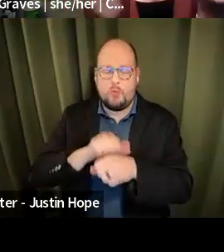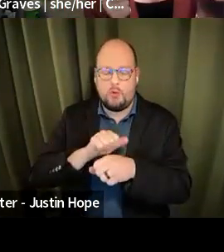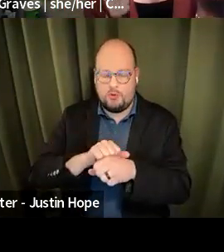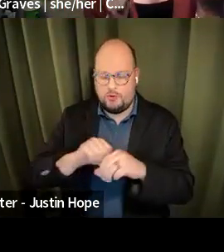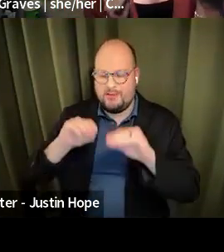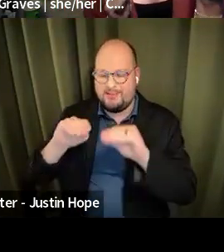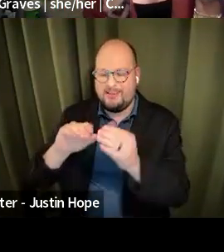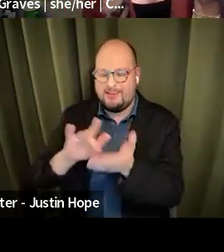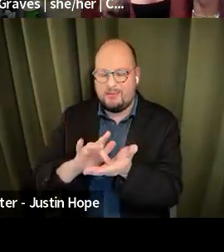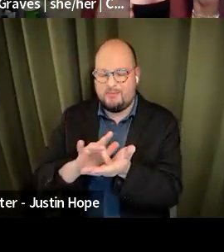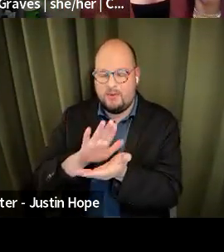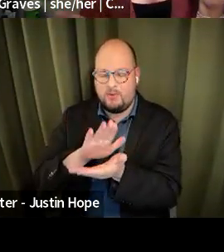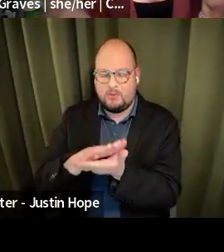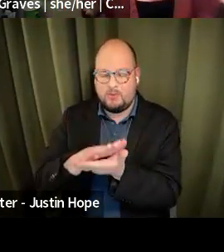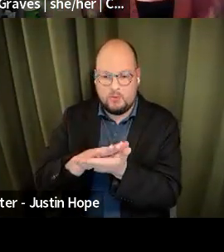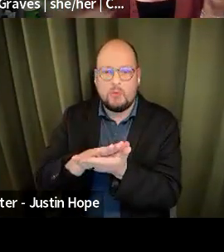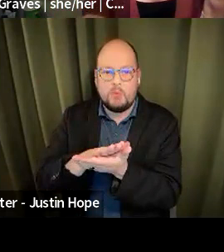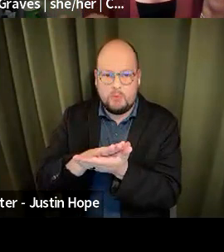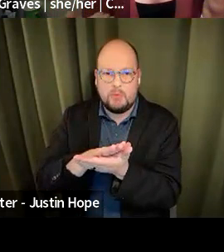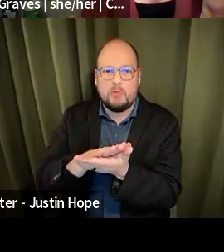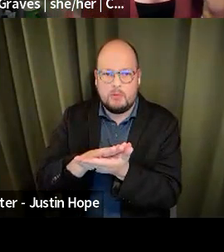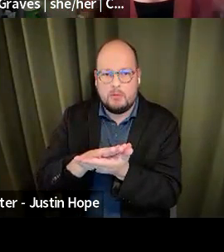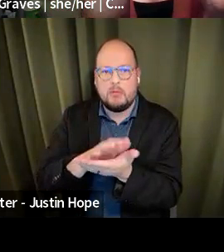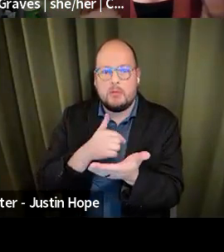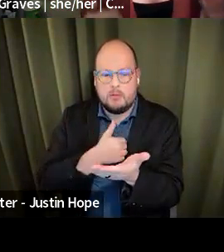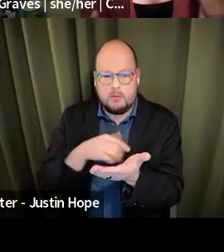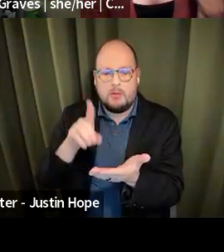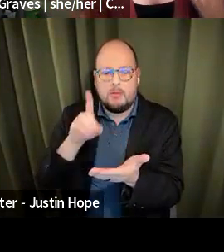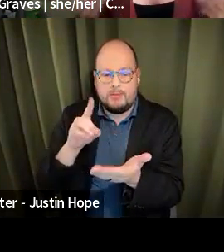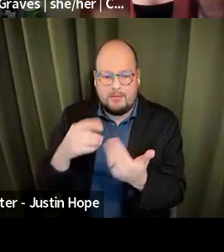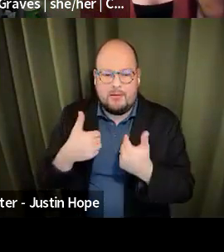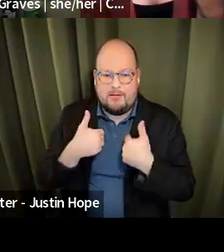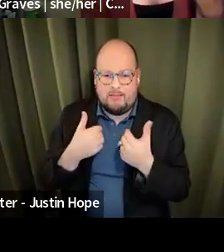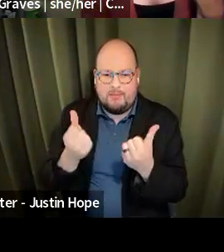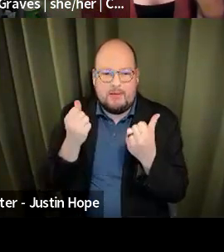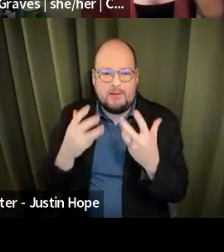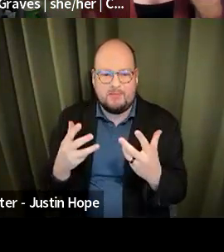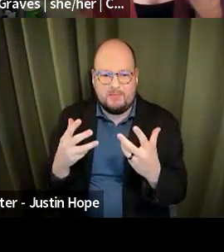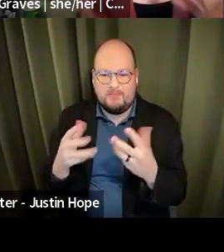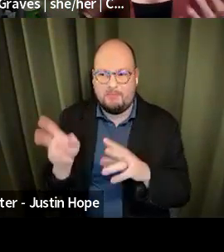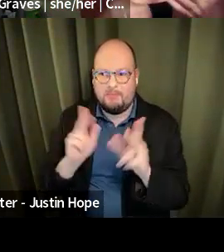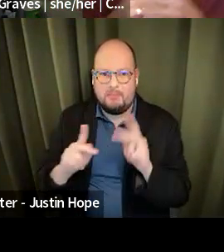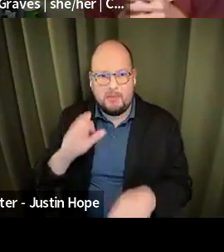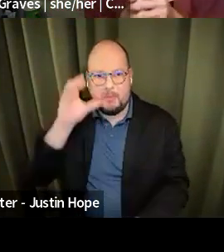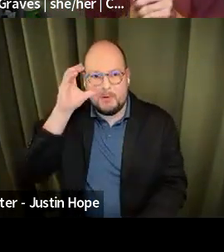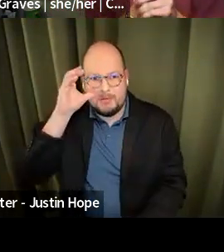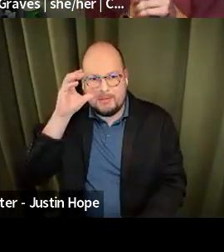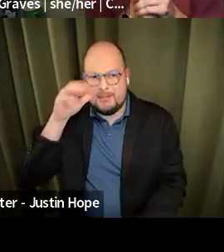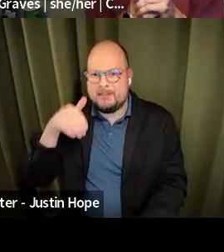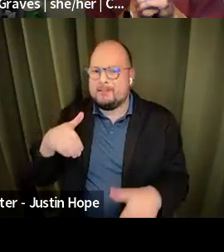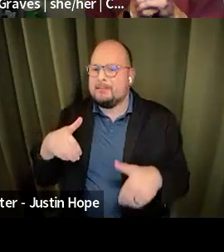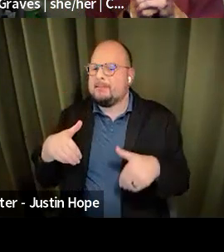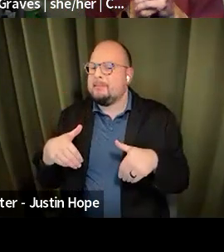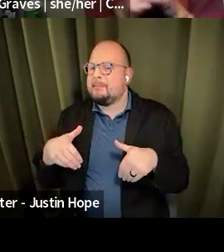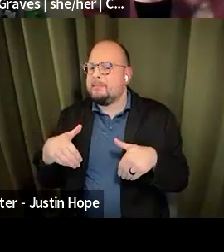had what I will refer to as a lot of reticent audience members when I talked about training and